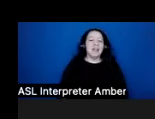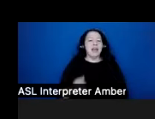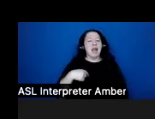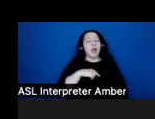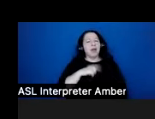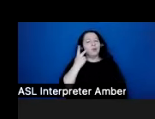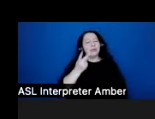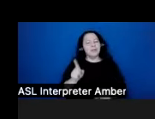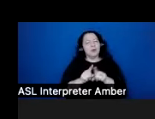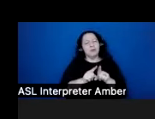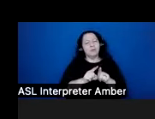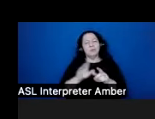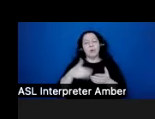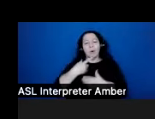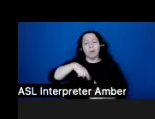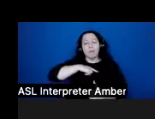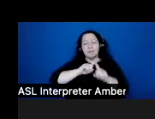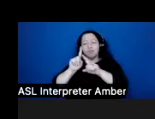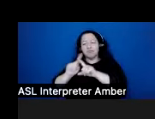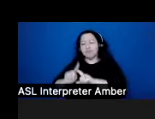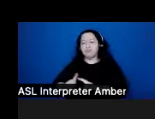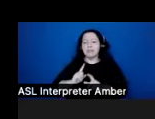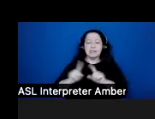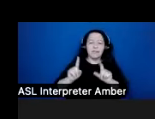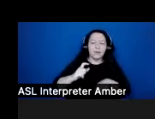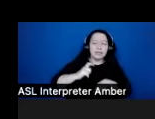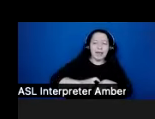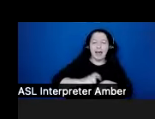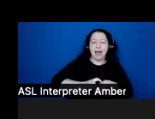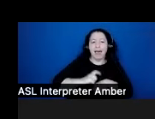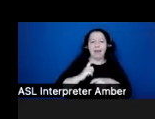that we're all different and at different times, like that